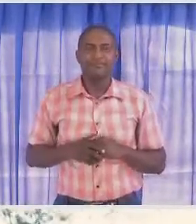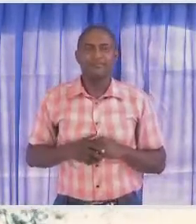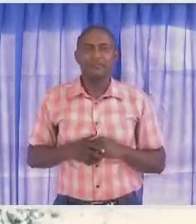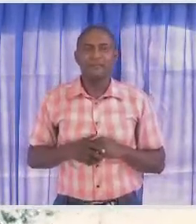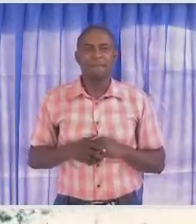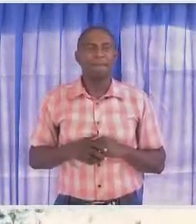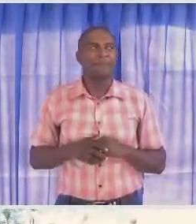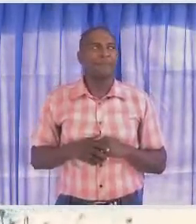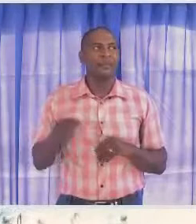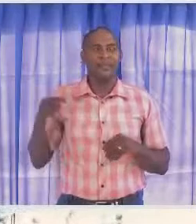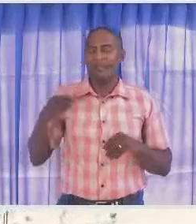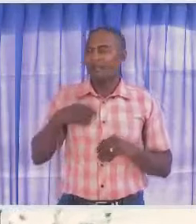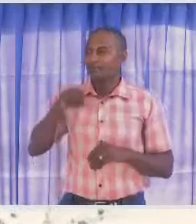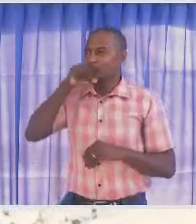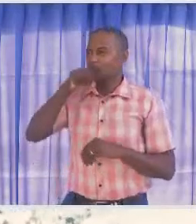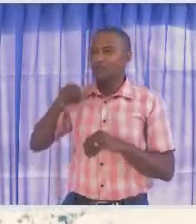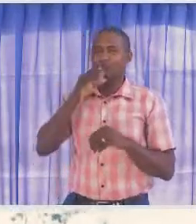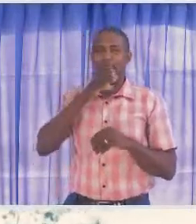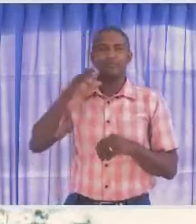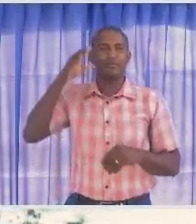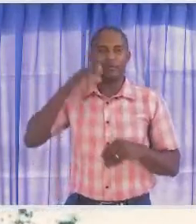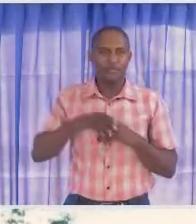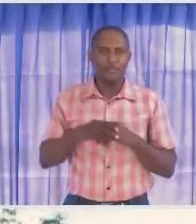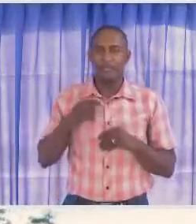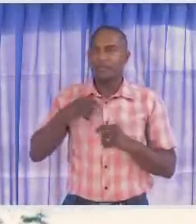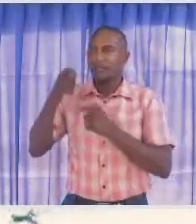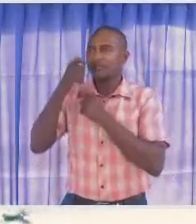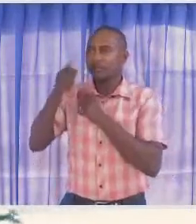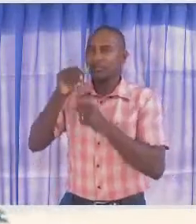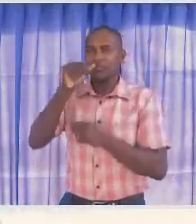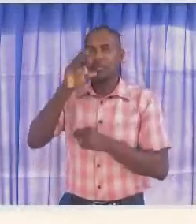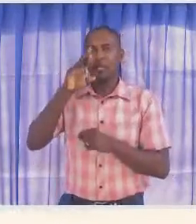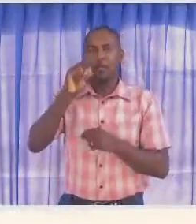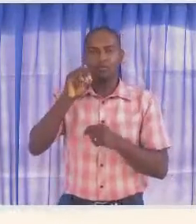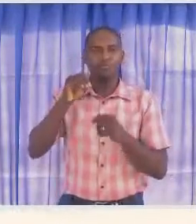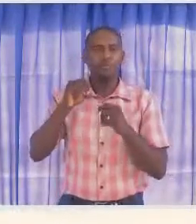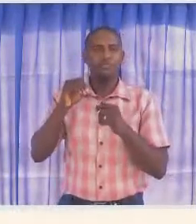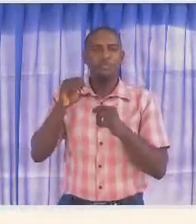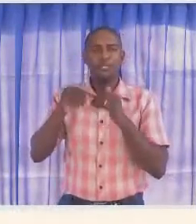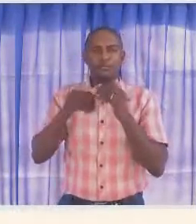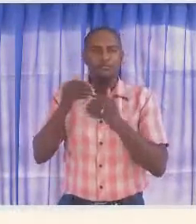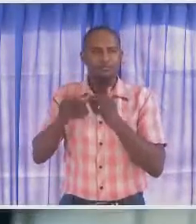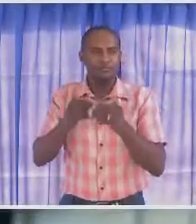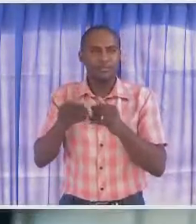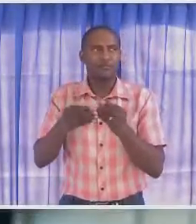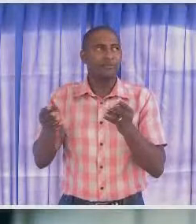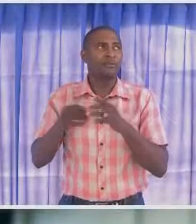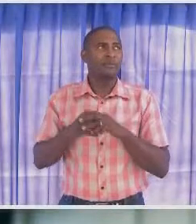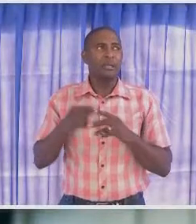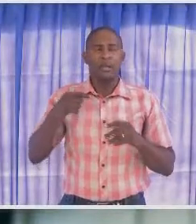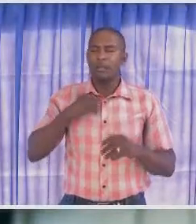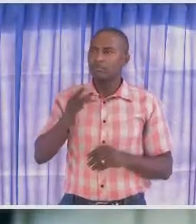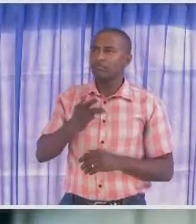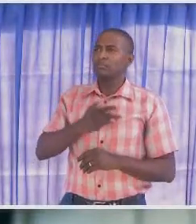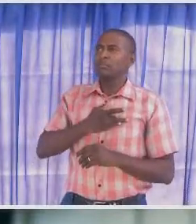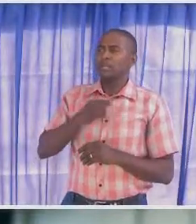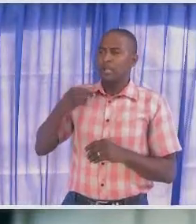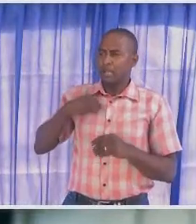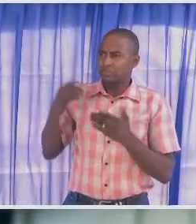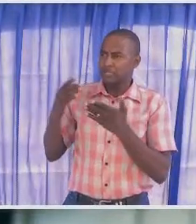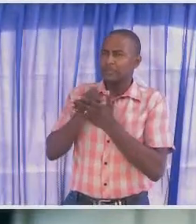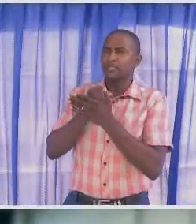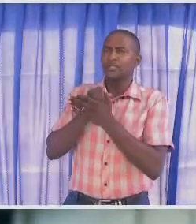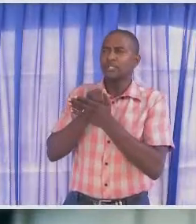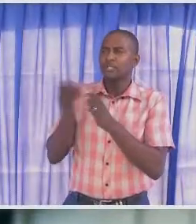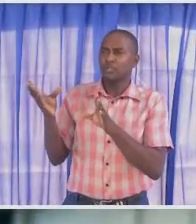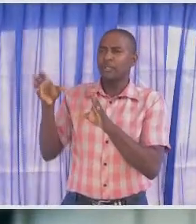I grew up around farming, and I've always been interested in agriculture and the reducing of food that we waste. I am grateful that I have gotten this opportunity